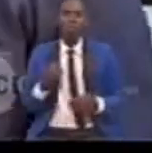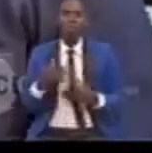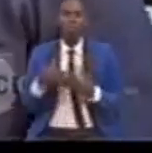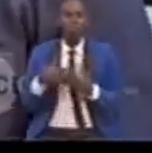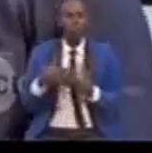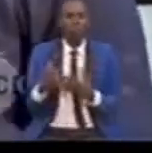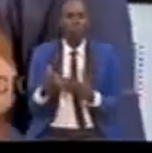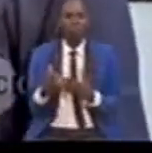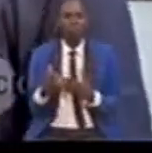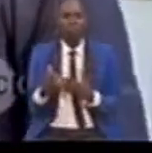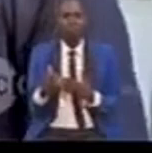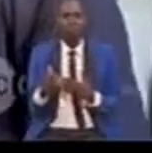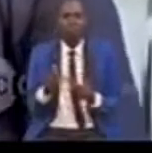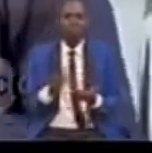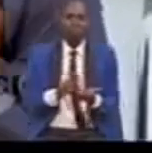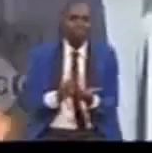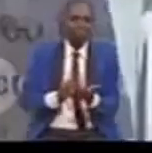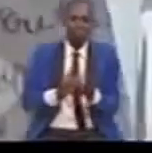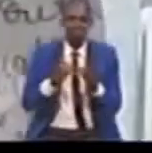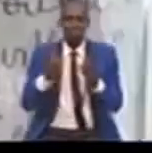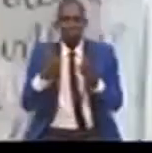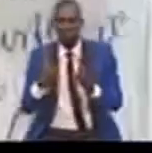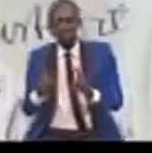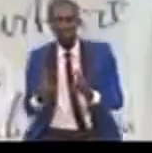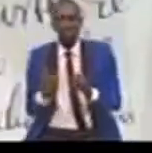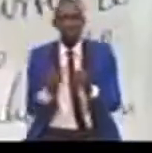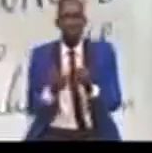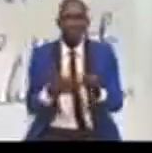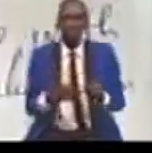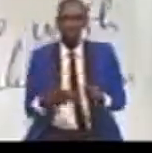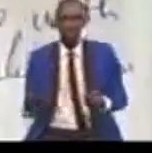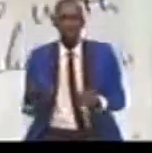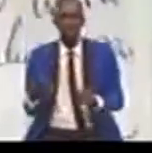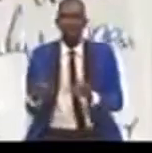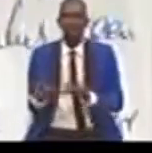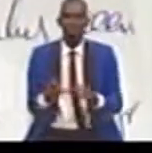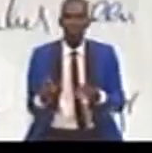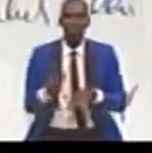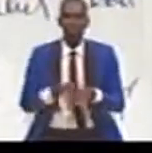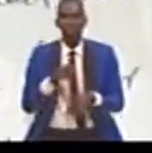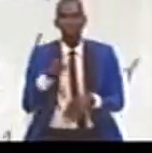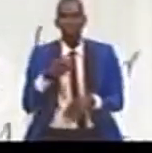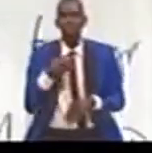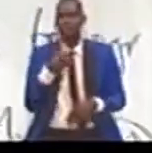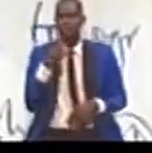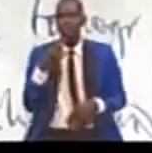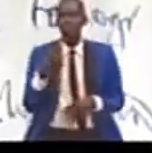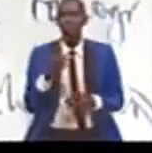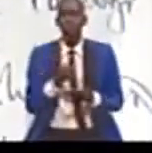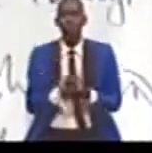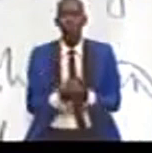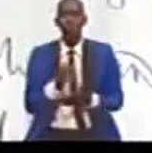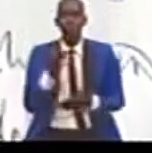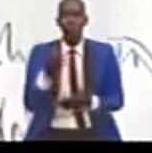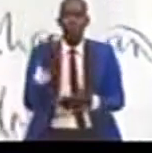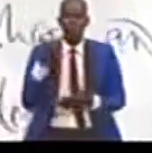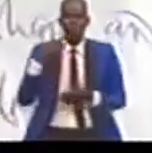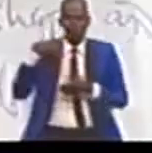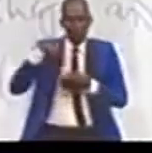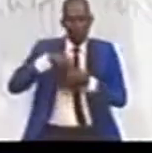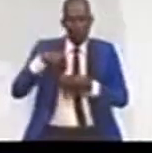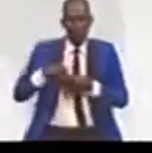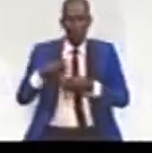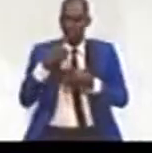after all medical examination, the test and the scan, and they told us that there was internal